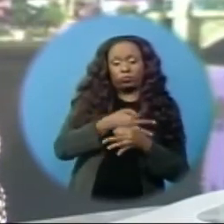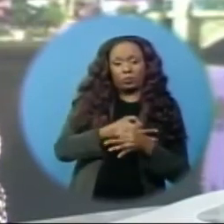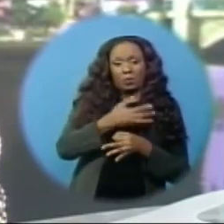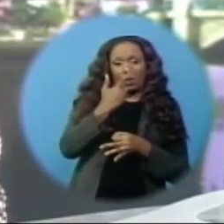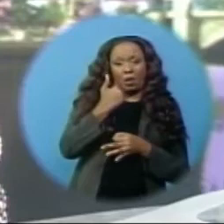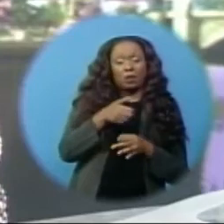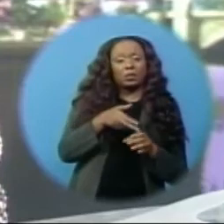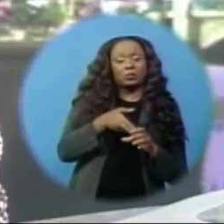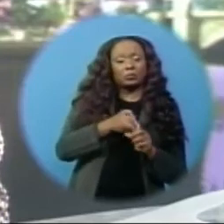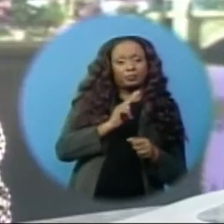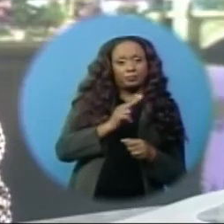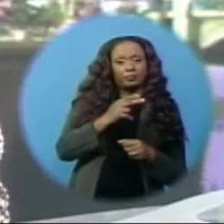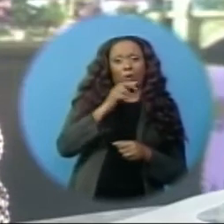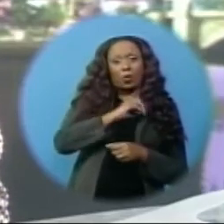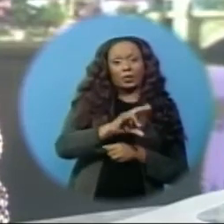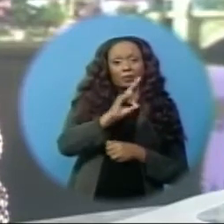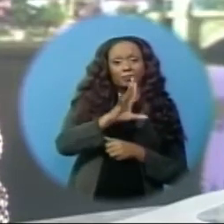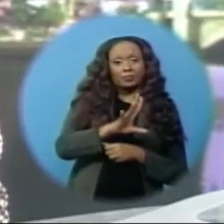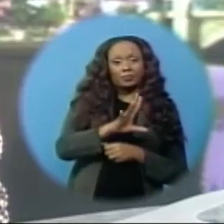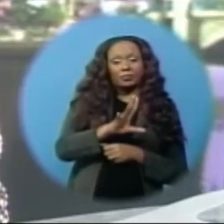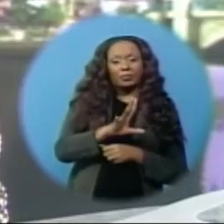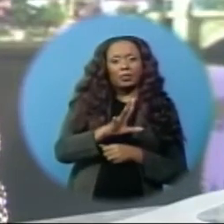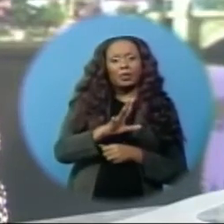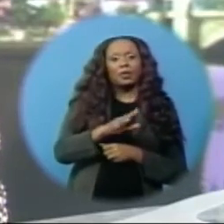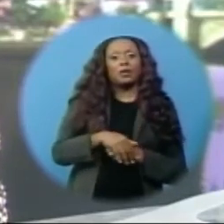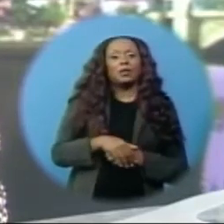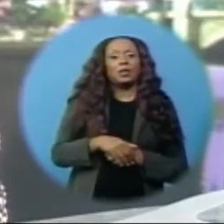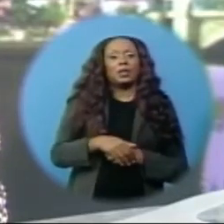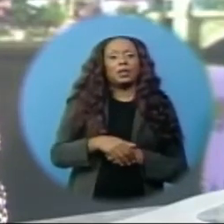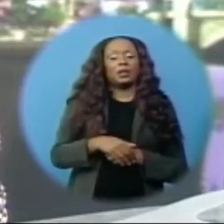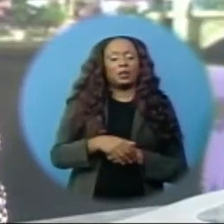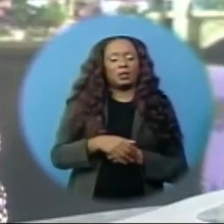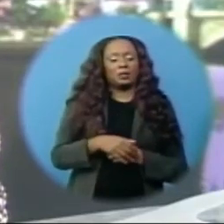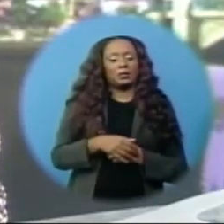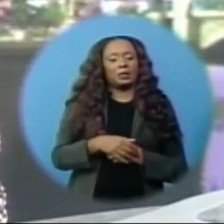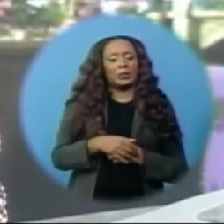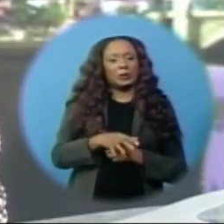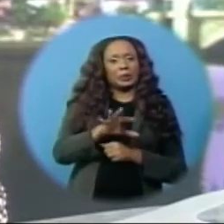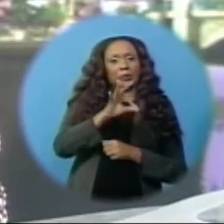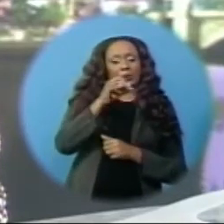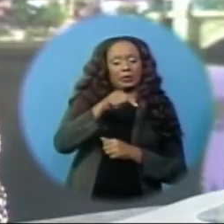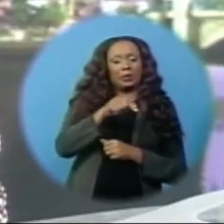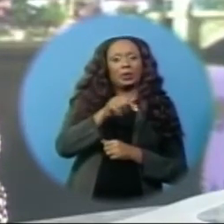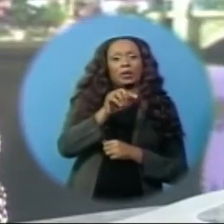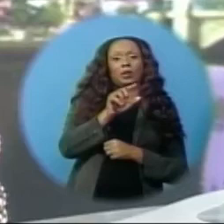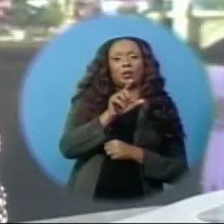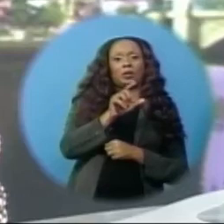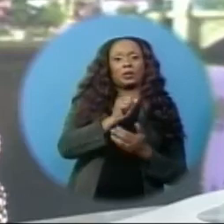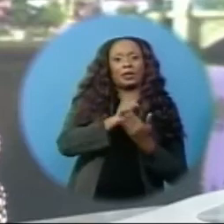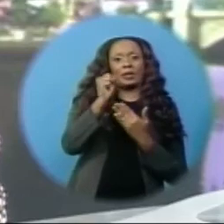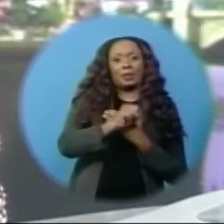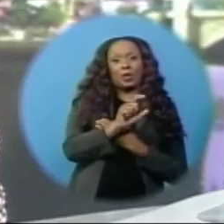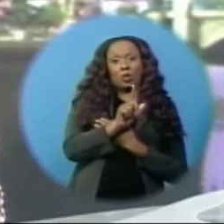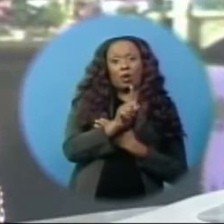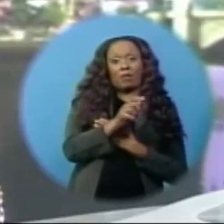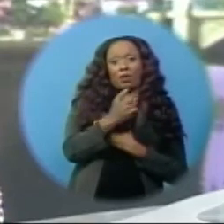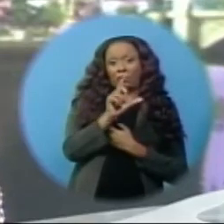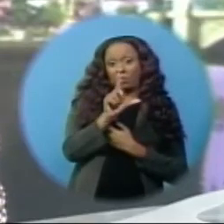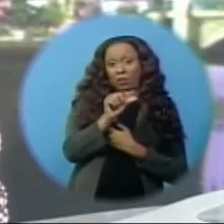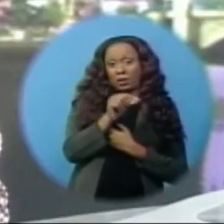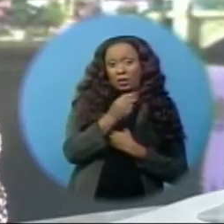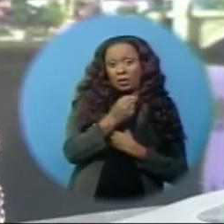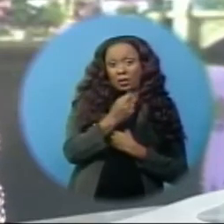turned 75. Bishop Gordon was consecrated Bishop of Bridgetown and Kingstown on September 21st,